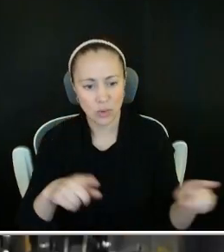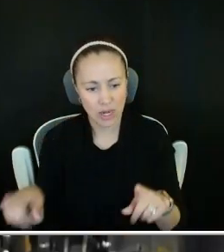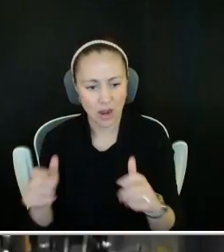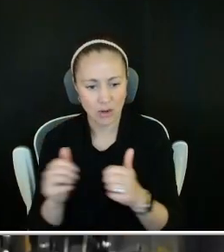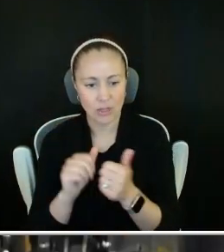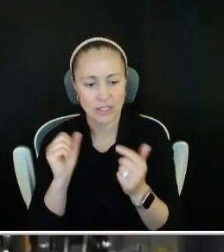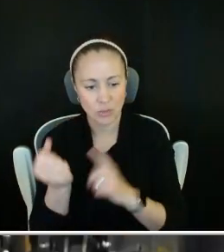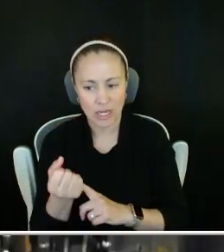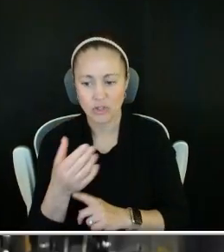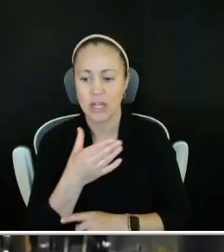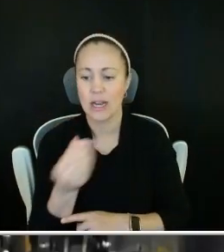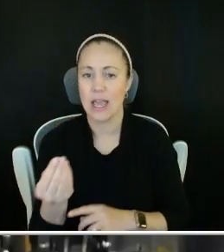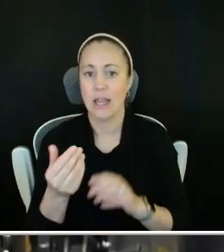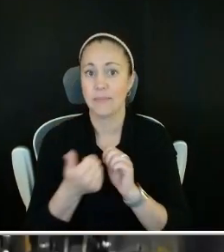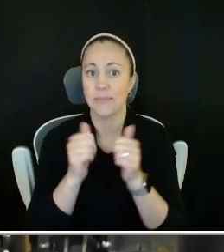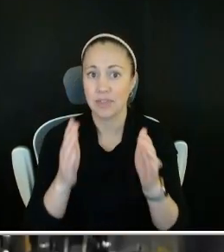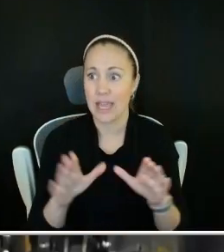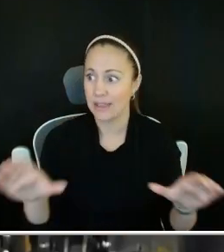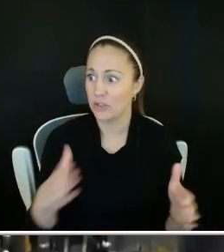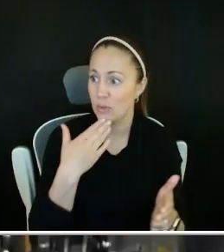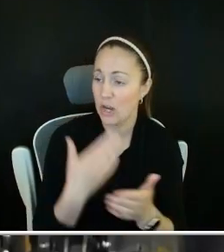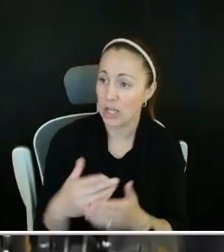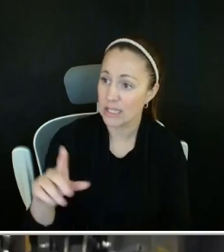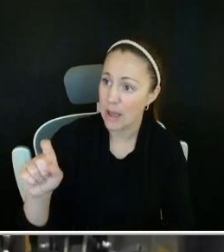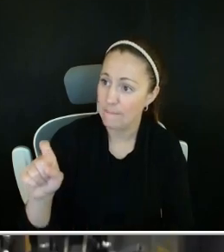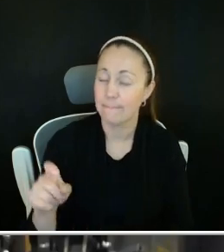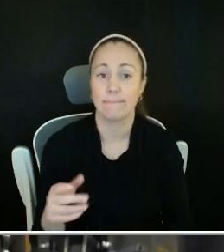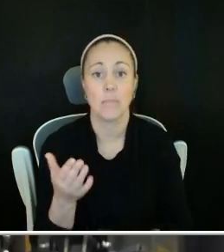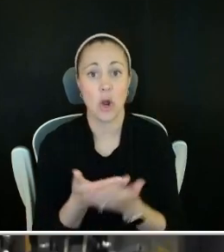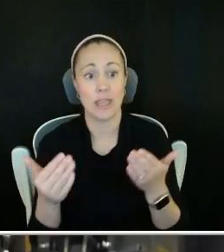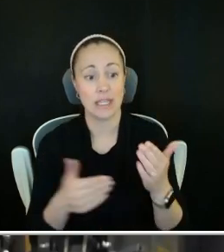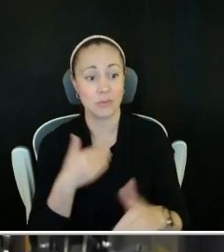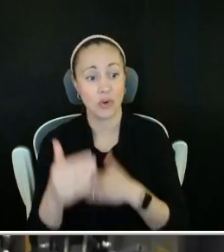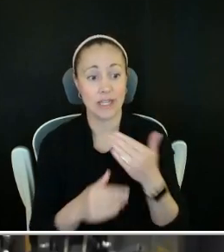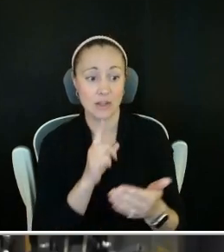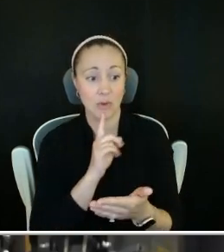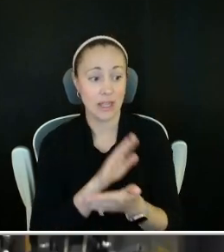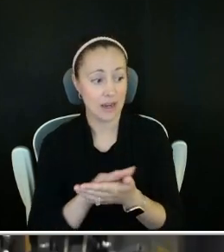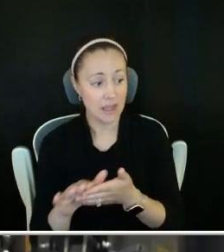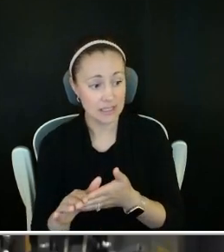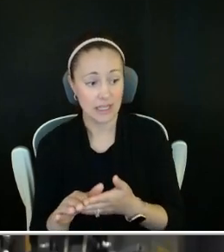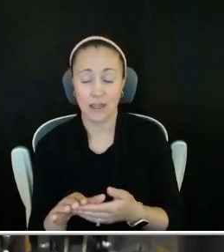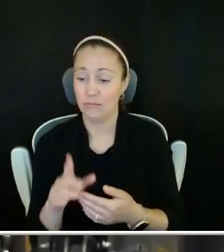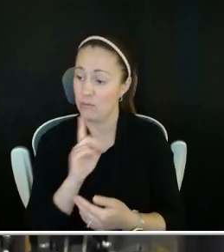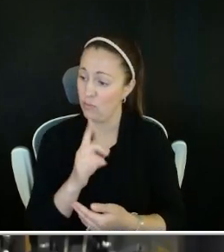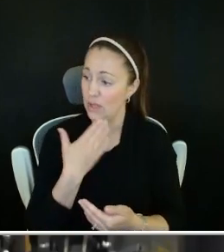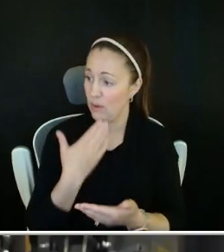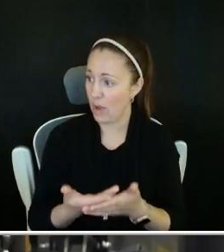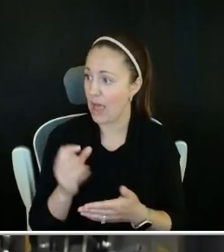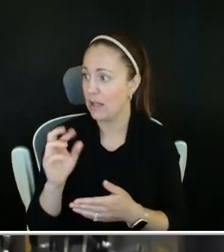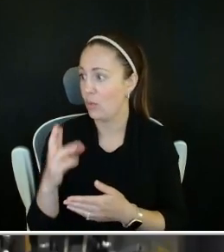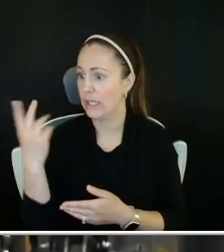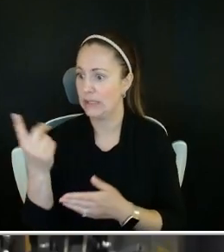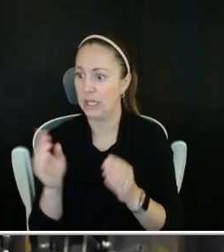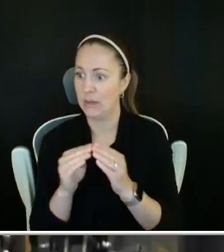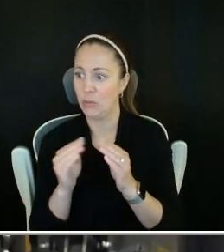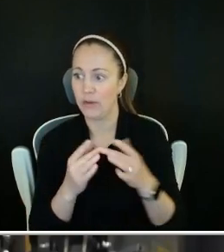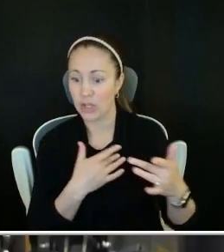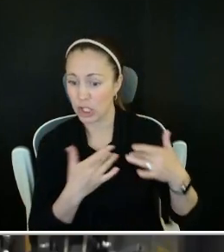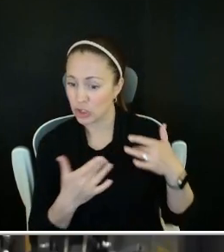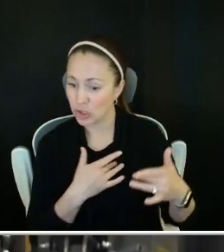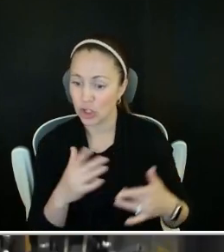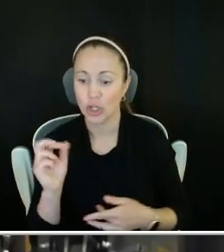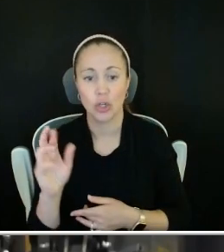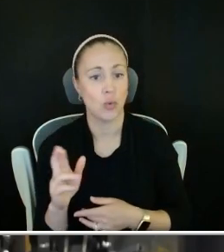athlete doing awesome and things are progressing really nicely, or is there something that's worrisome or concerning, or hey, this athlete told me